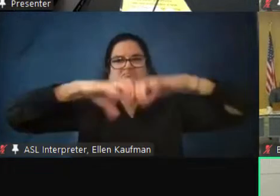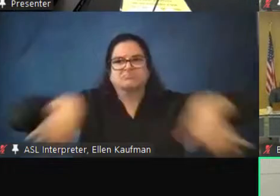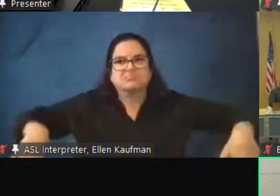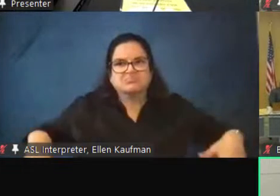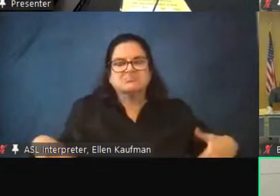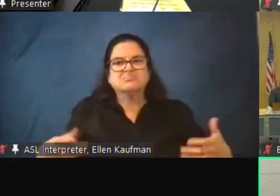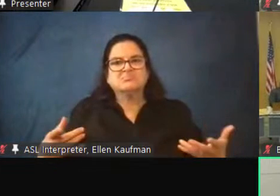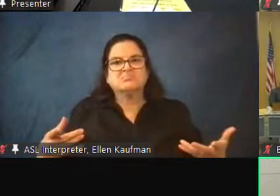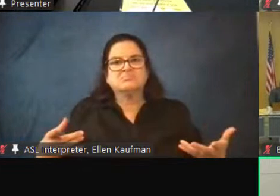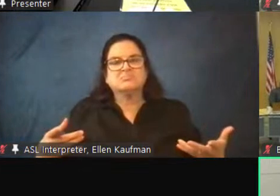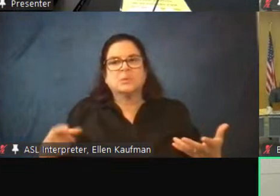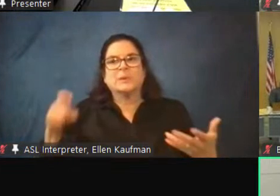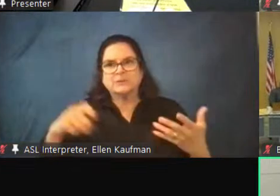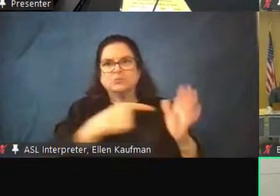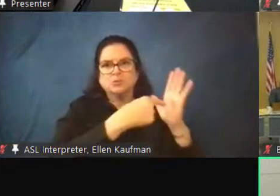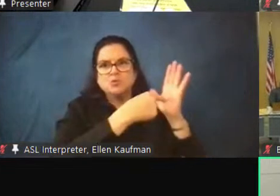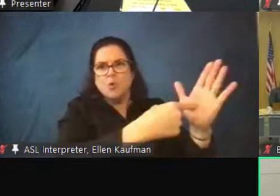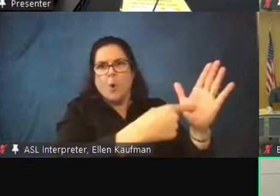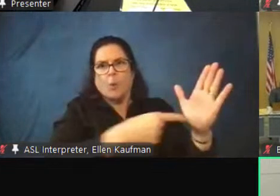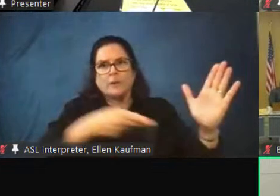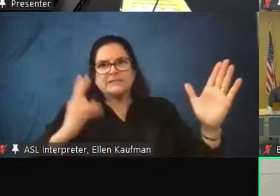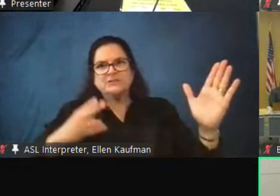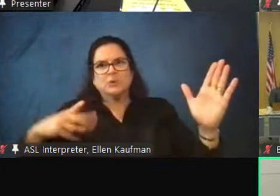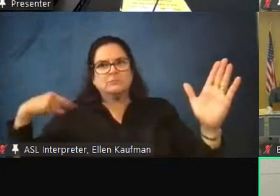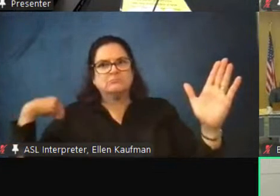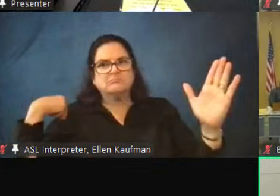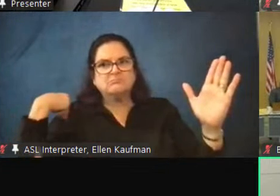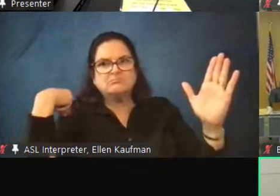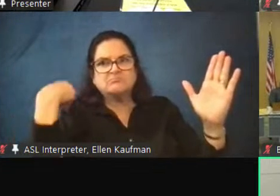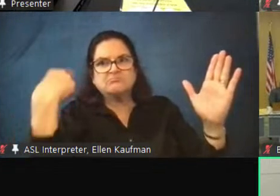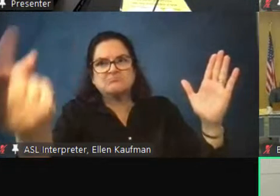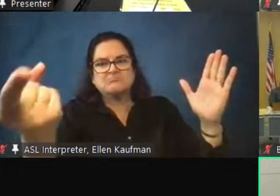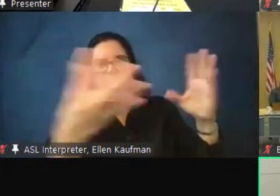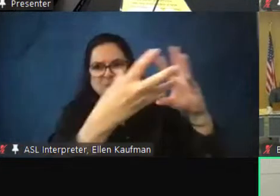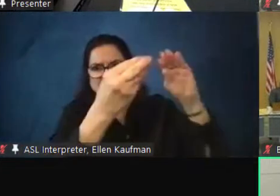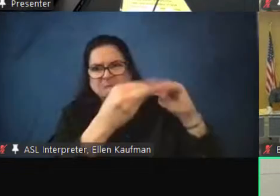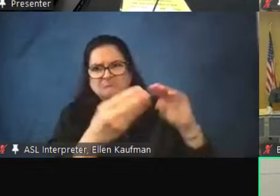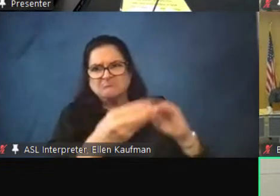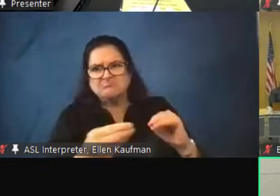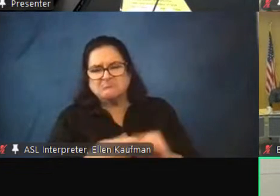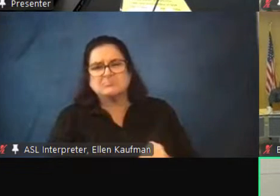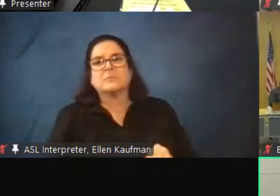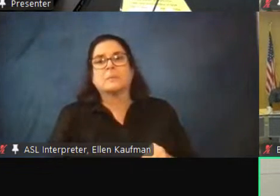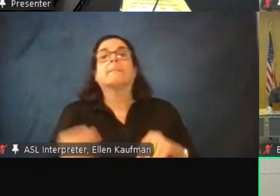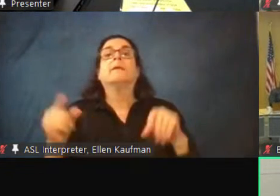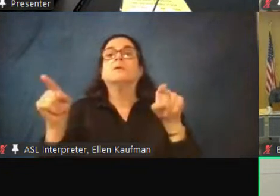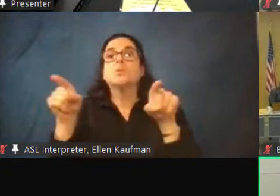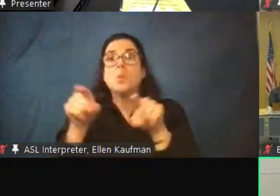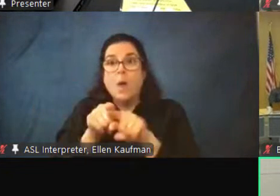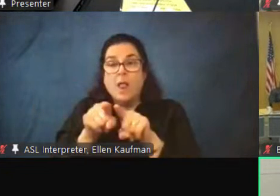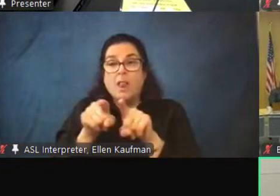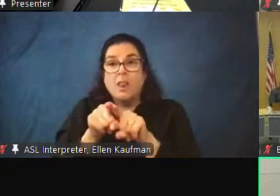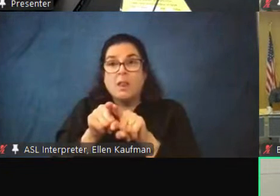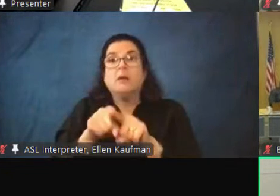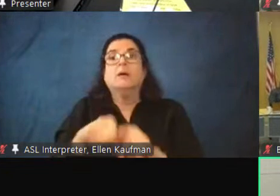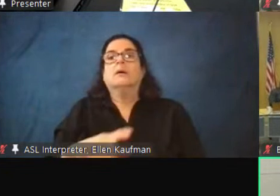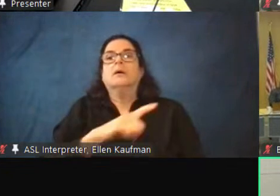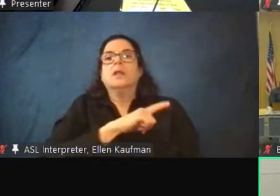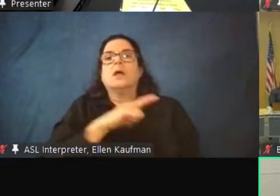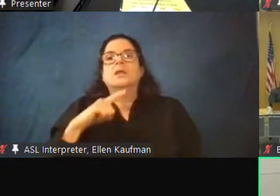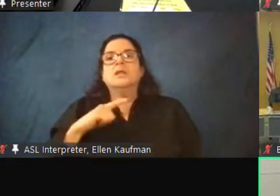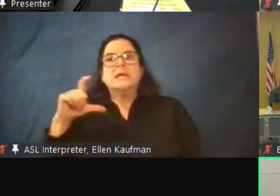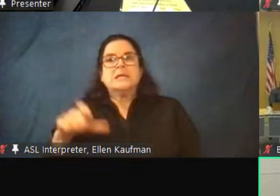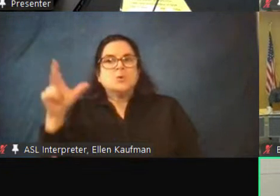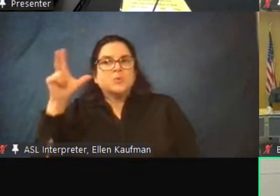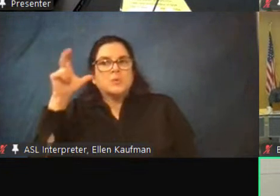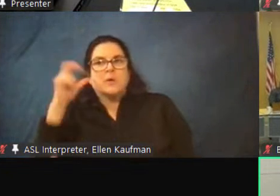to legislators and others, as well as the voice of the community themselves who were affected by this, because the ones